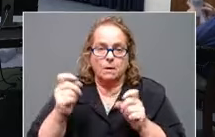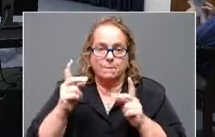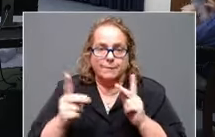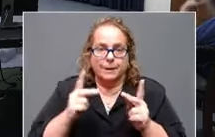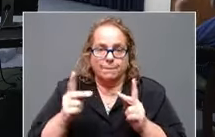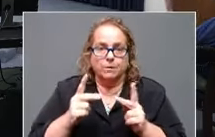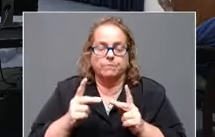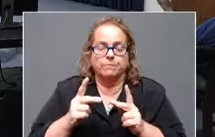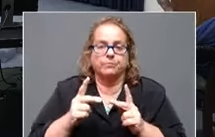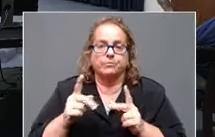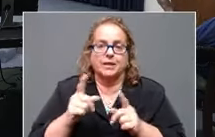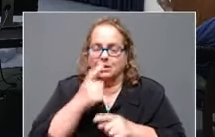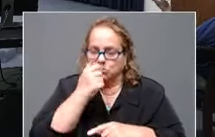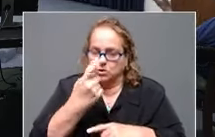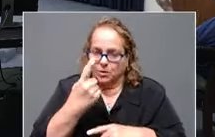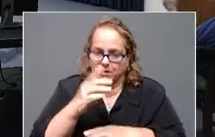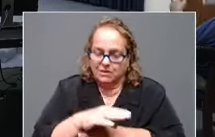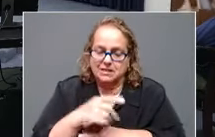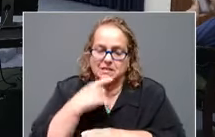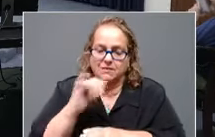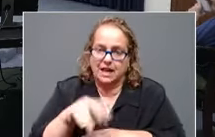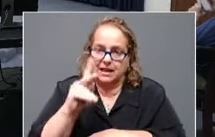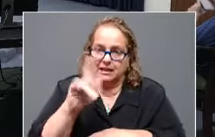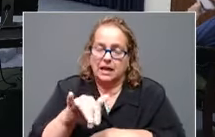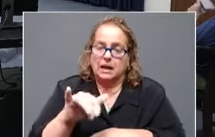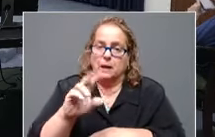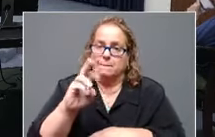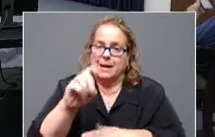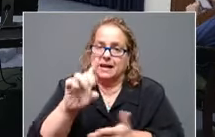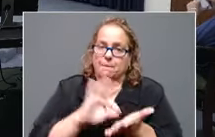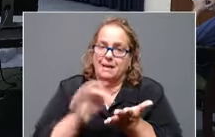in-person appointment after they had used